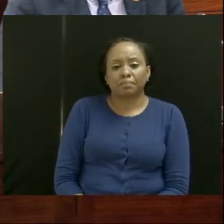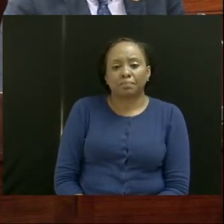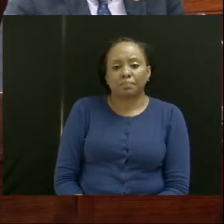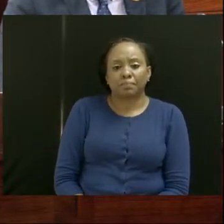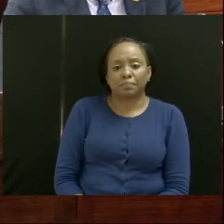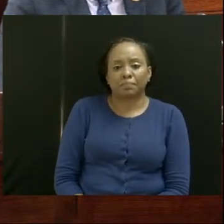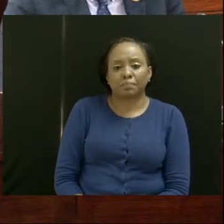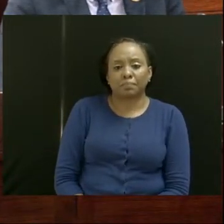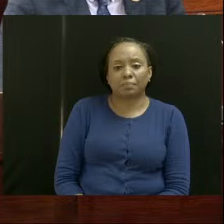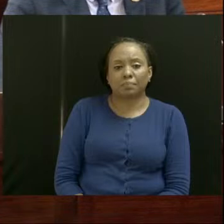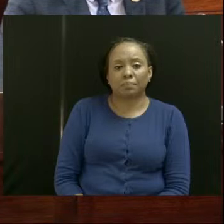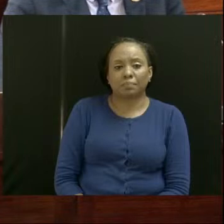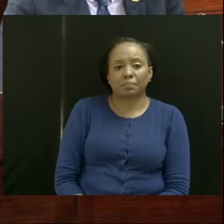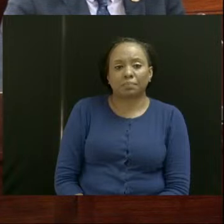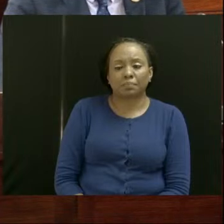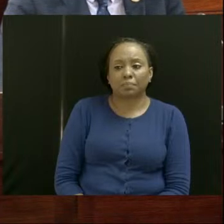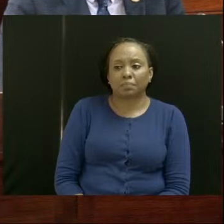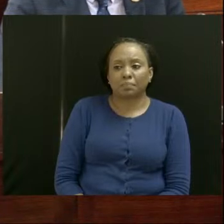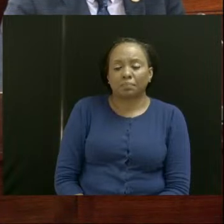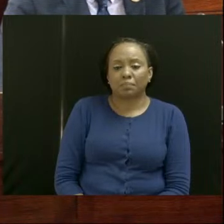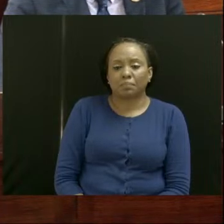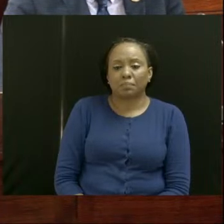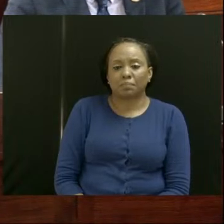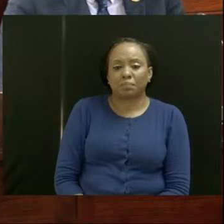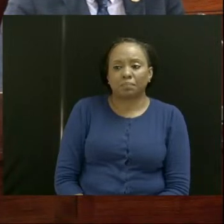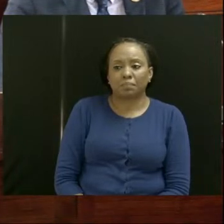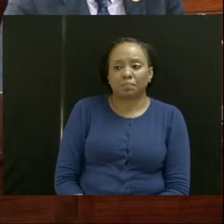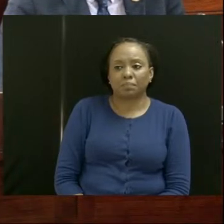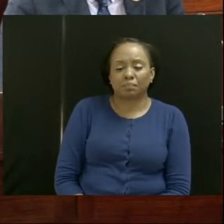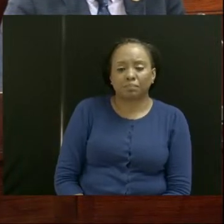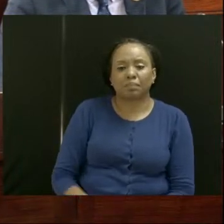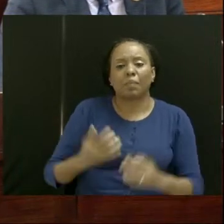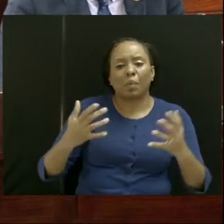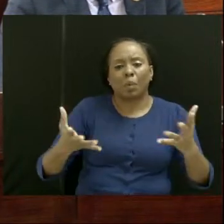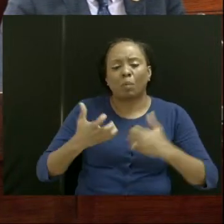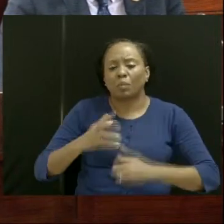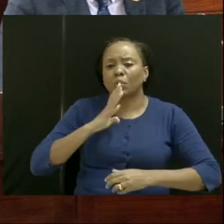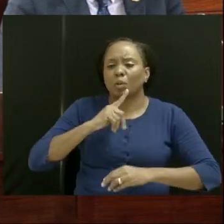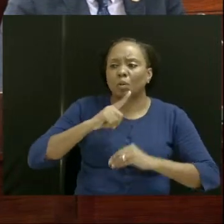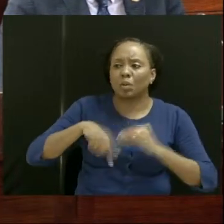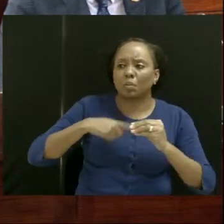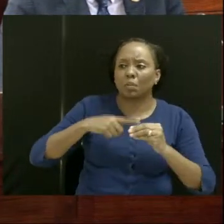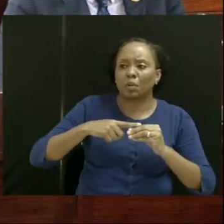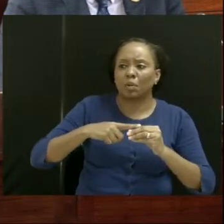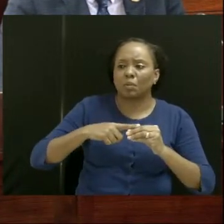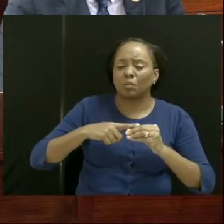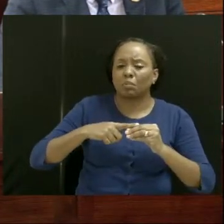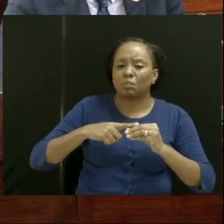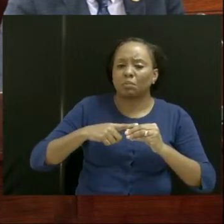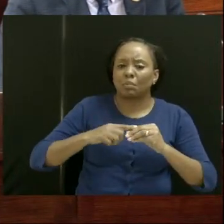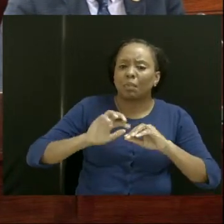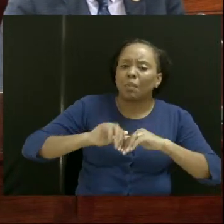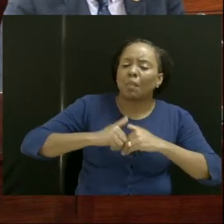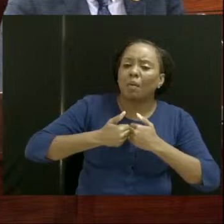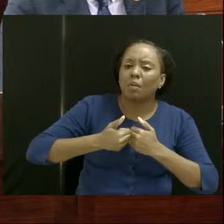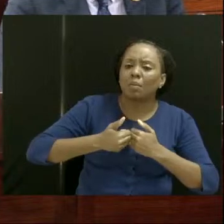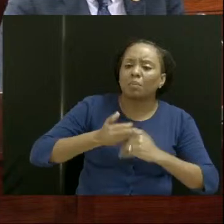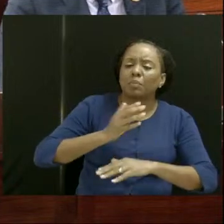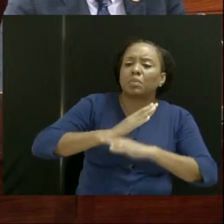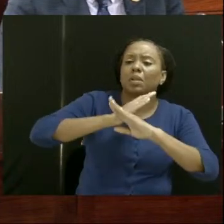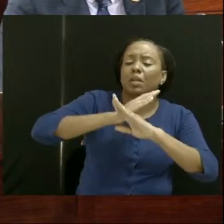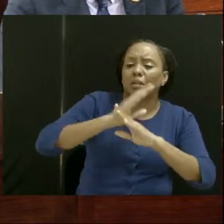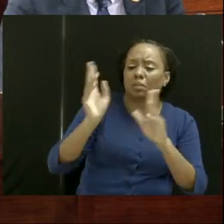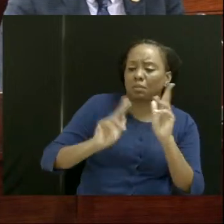necessarily doing the best that it can to protect the vulnerable, and also the whole issue